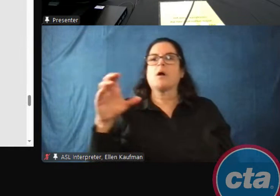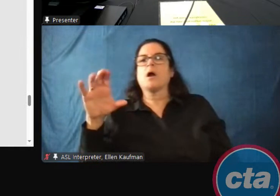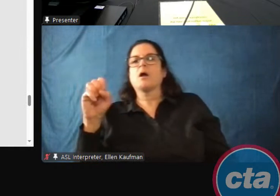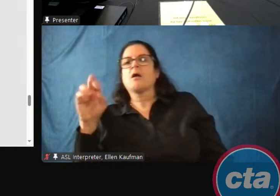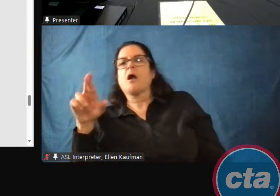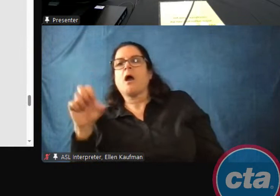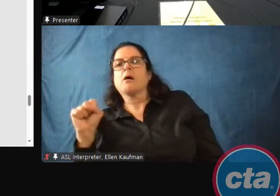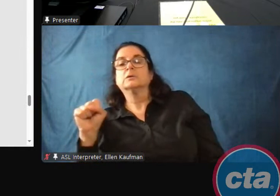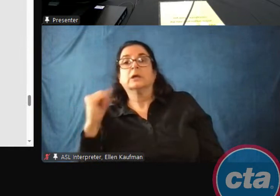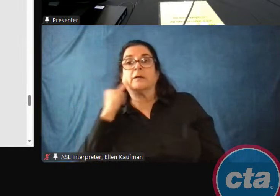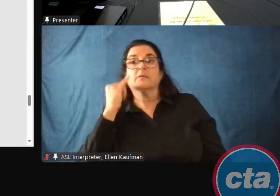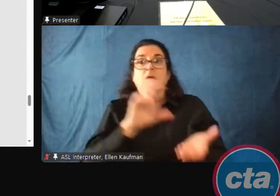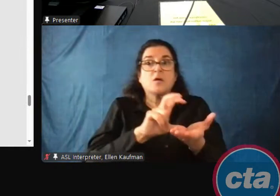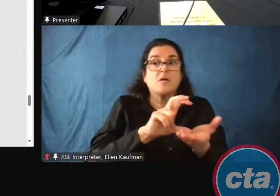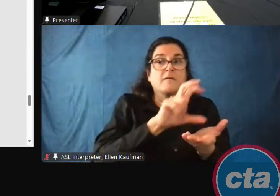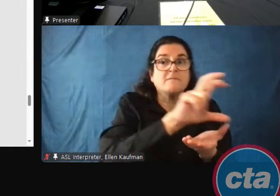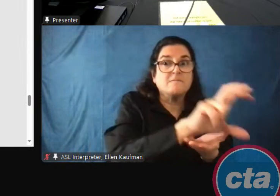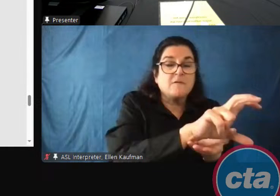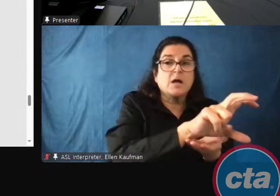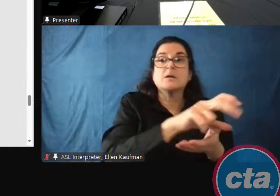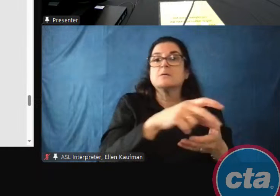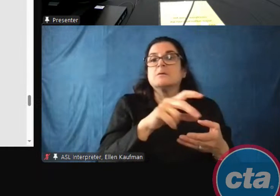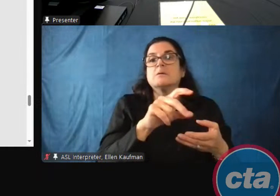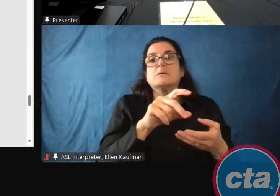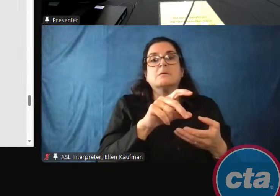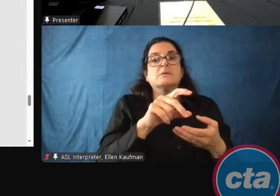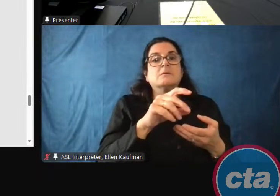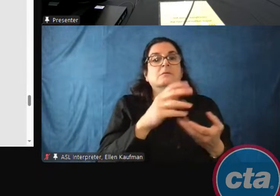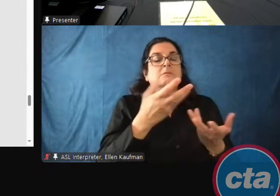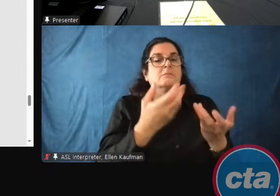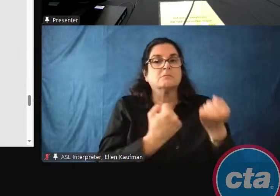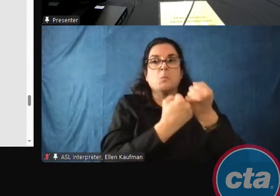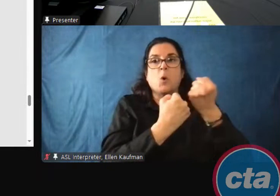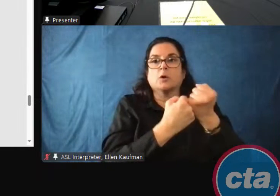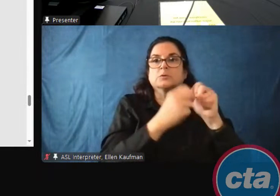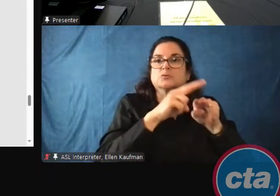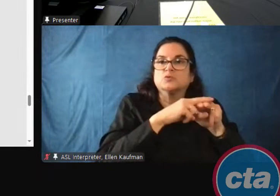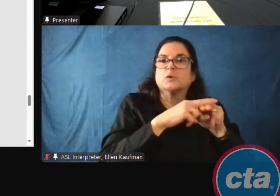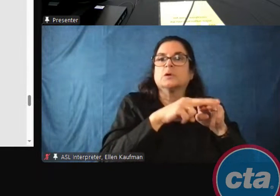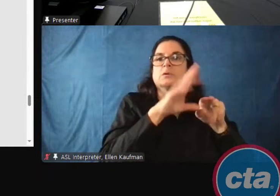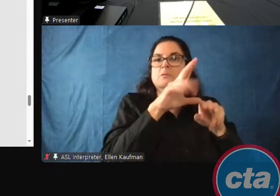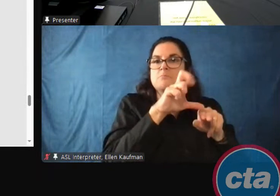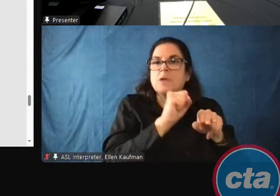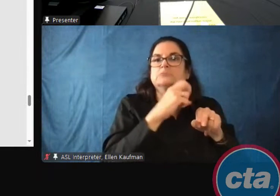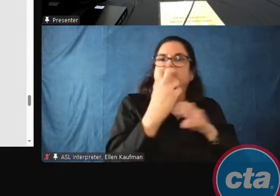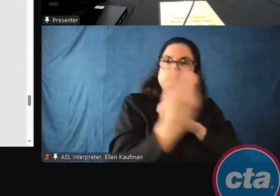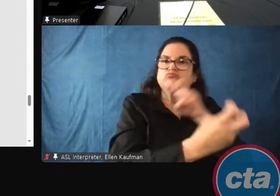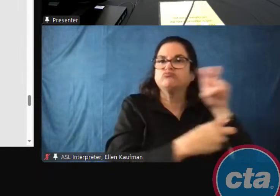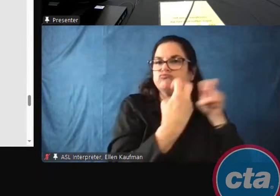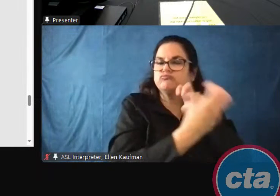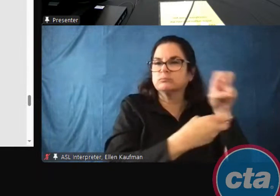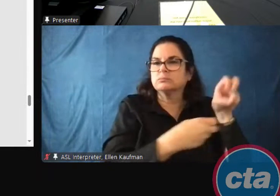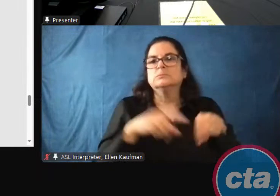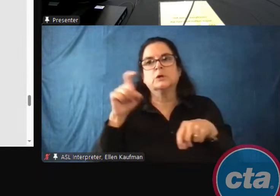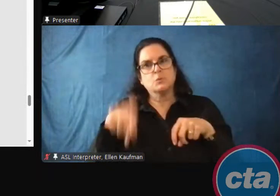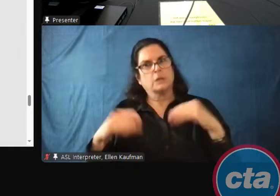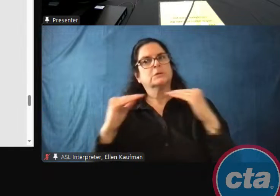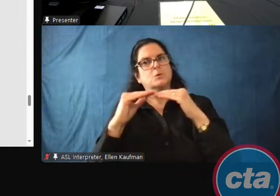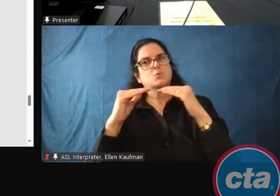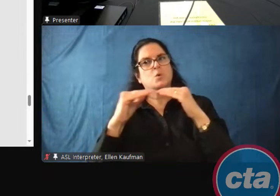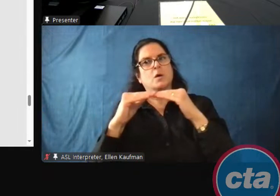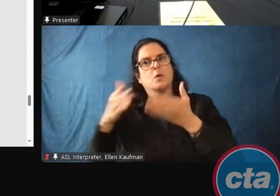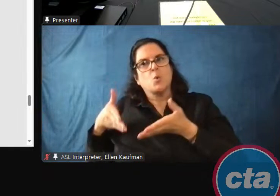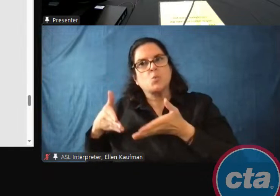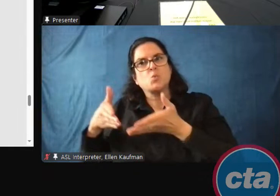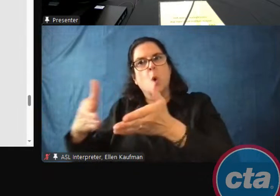have to invest an equal amount of cars, or if you invest in transit, it diminishes car travel, or you need to invest equal in roads and bridges. And I